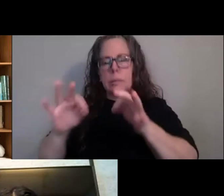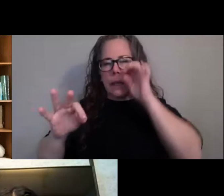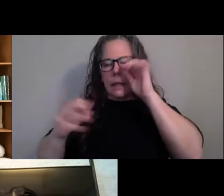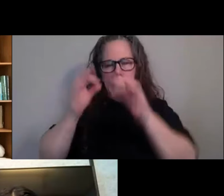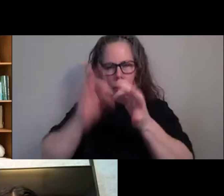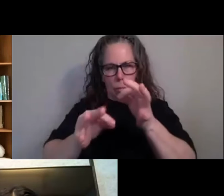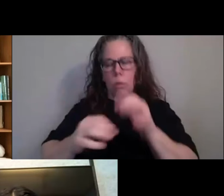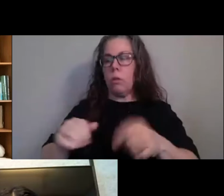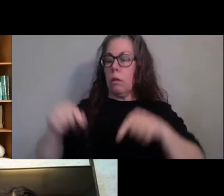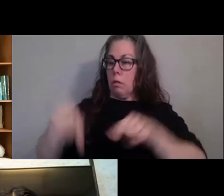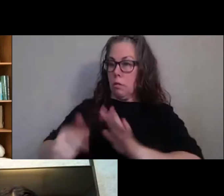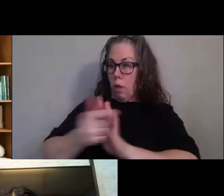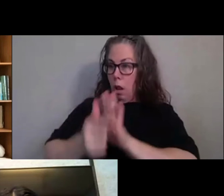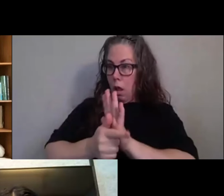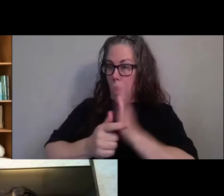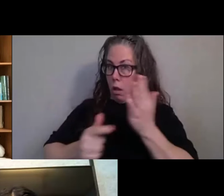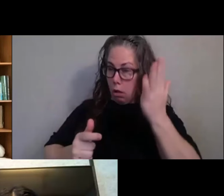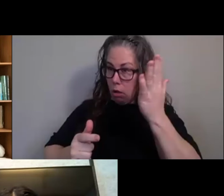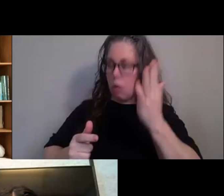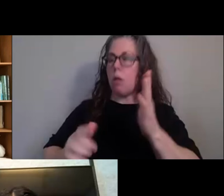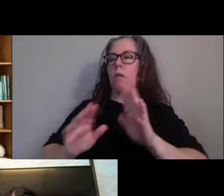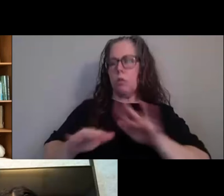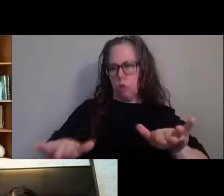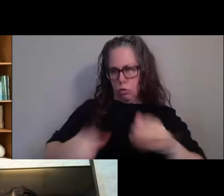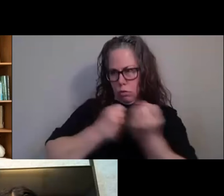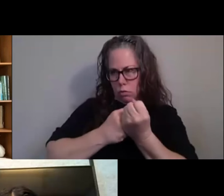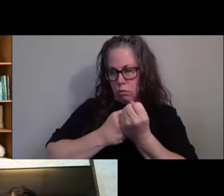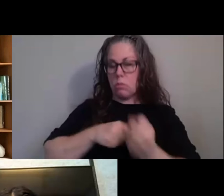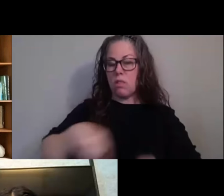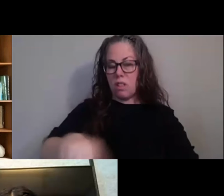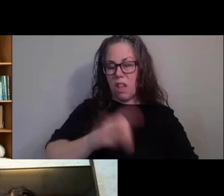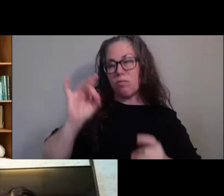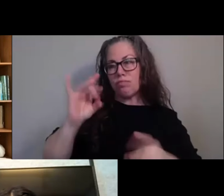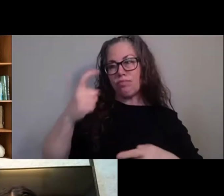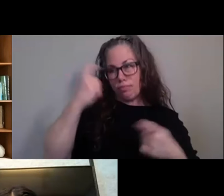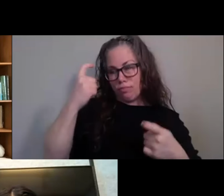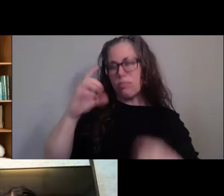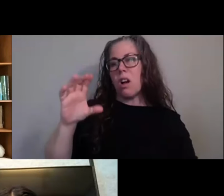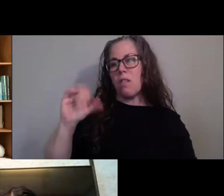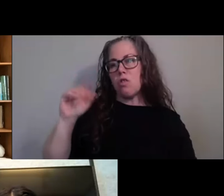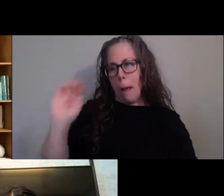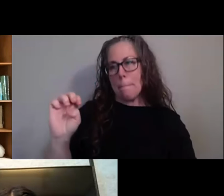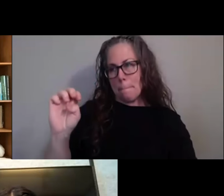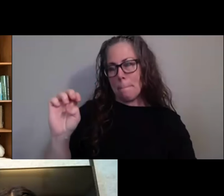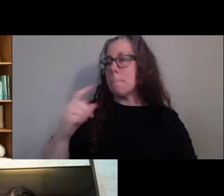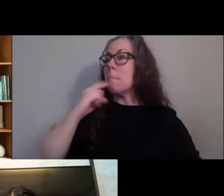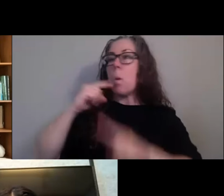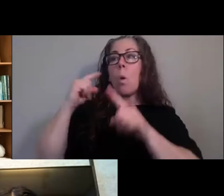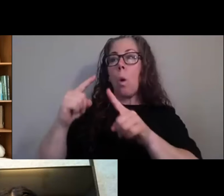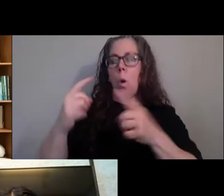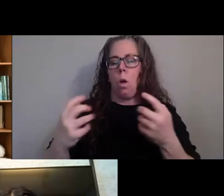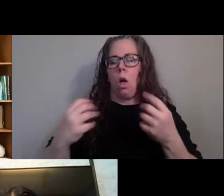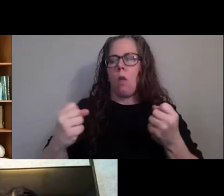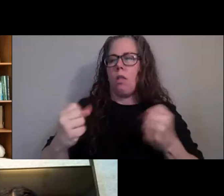who unfortunately have been victims of crime, and we want to make sure that they can lead healthy and productive lives.